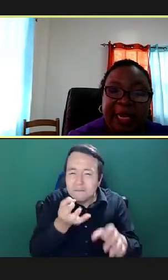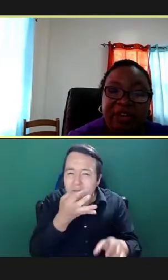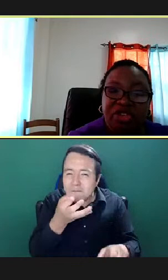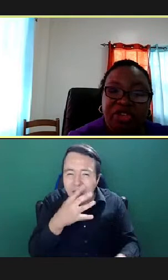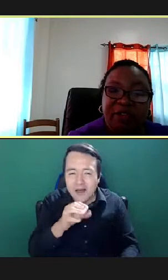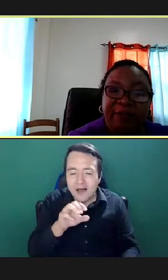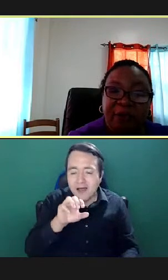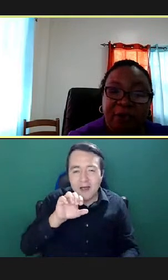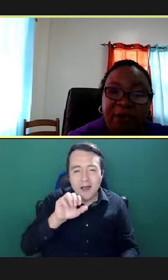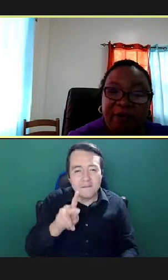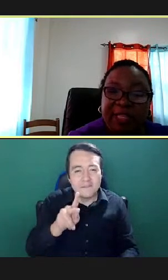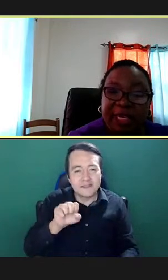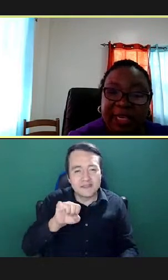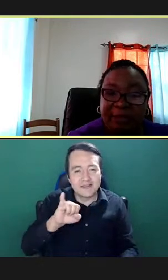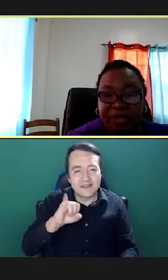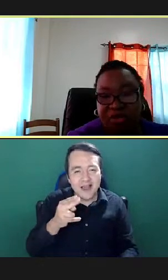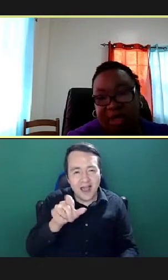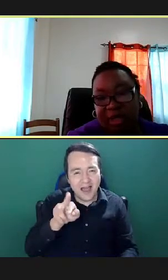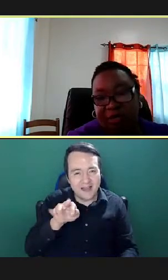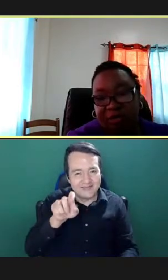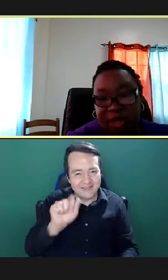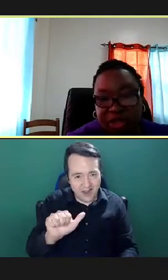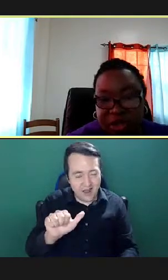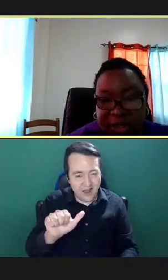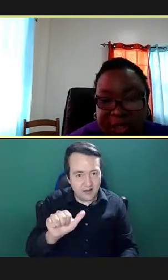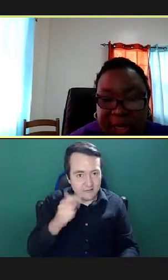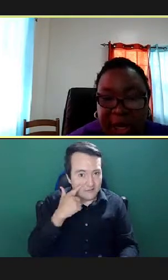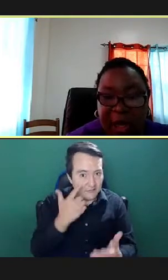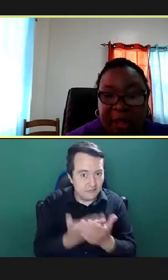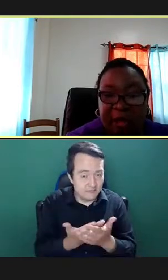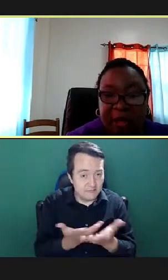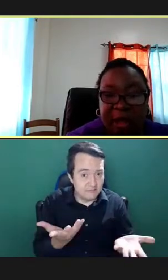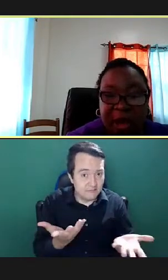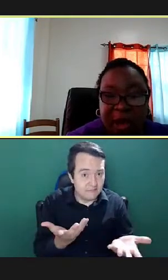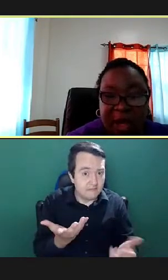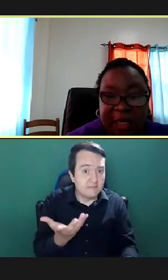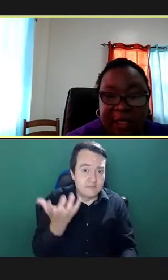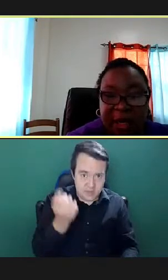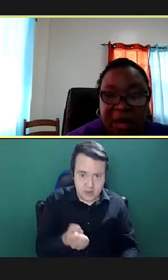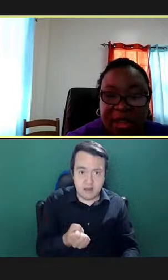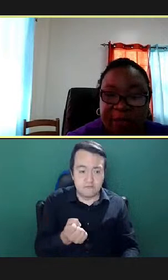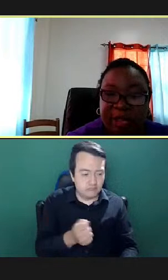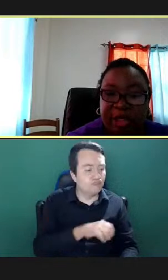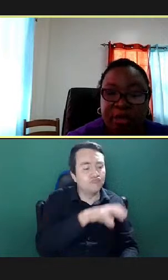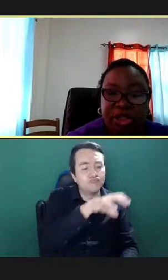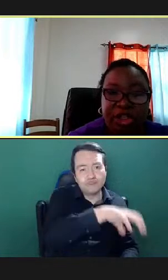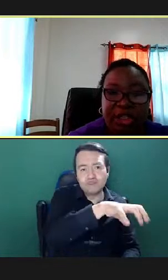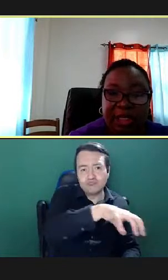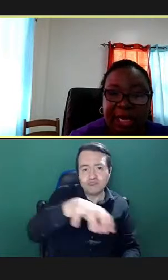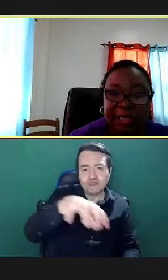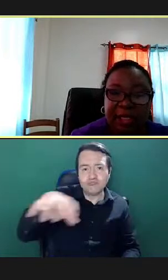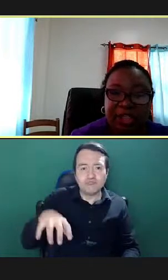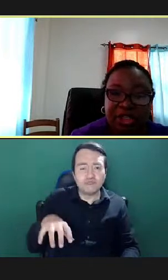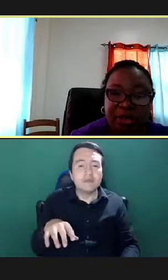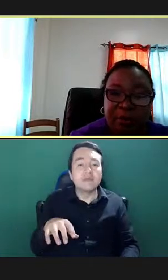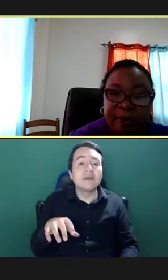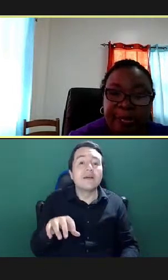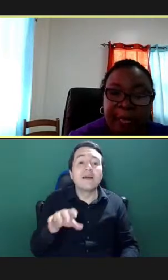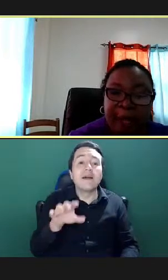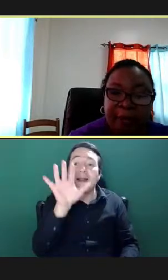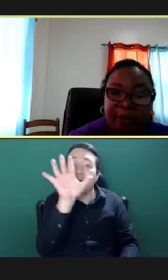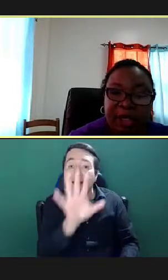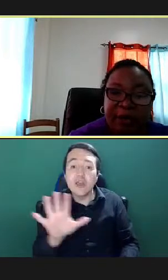There are psychiatrists in 4 of the 10 administrative regions. As a long-term solution to that